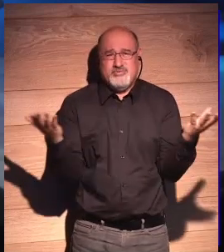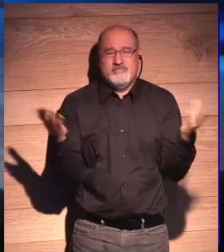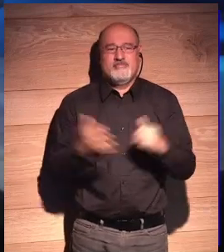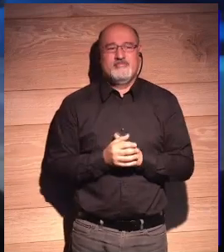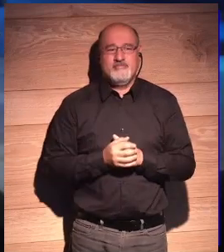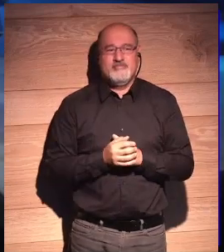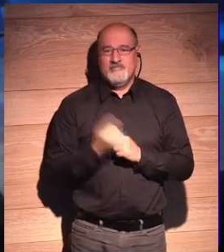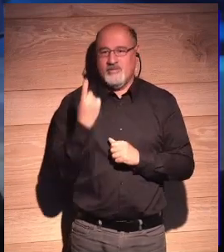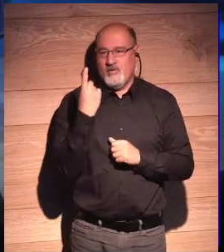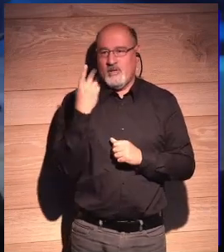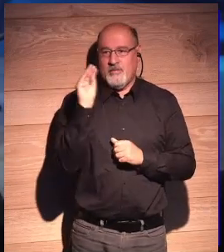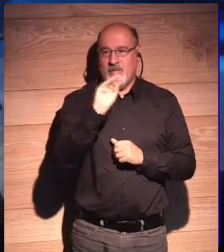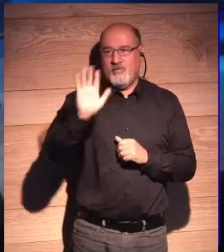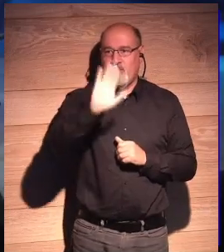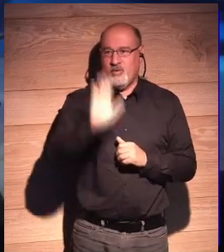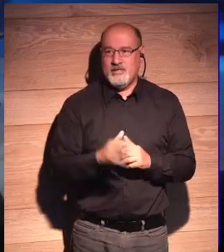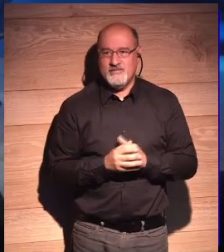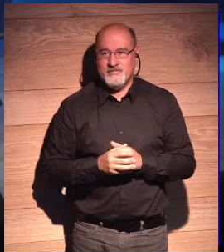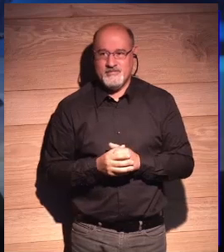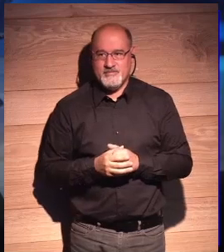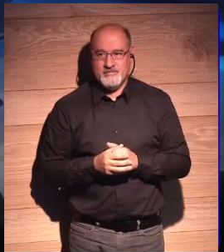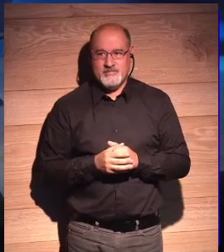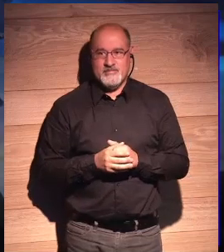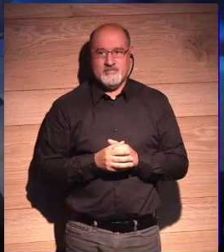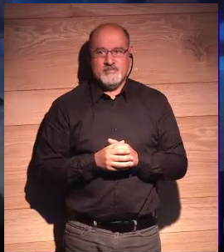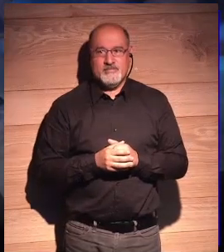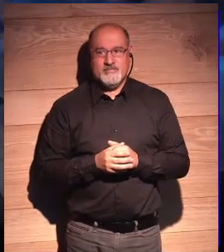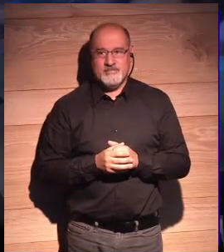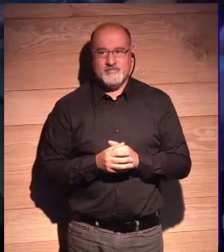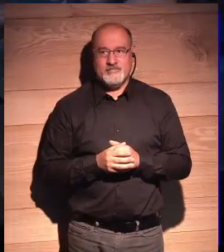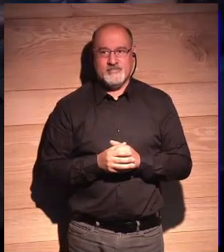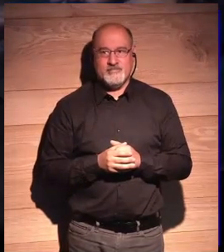Mira, tenemos la última. Well, we have the last one.